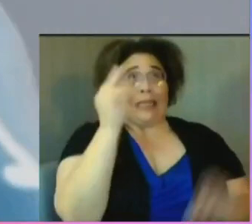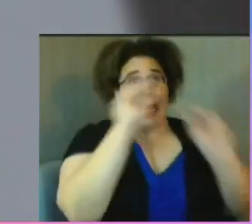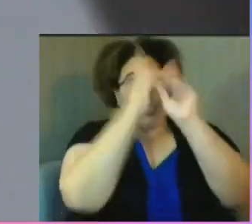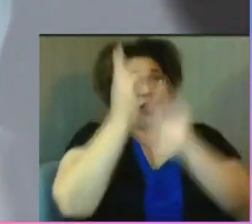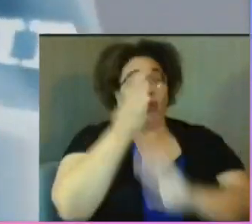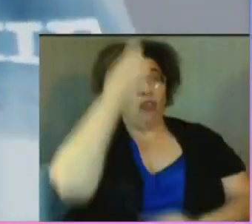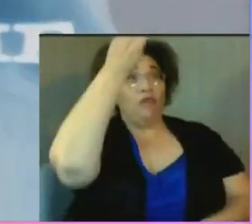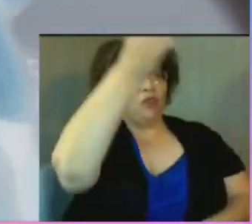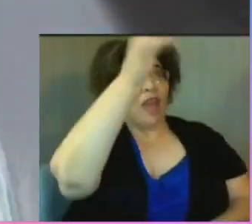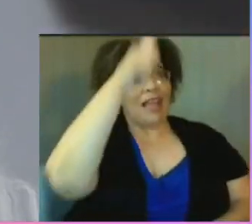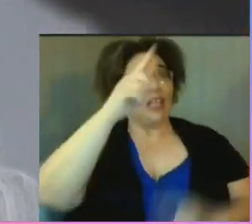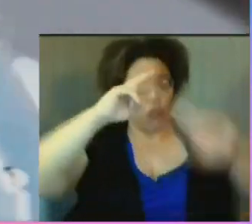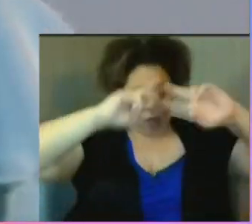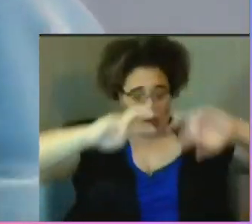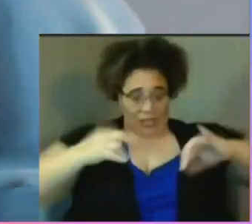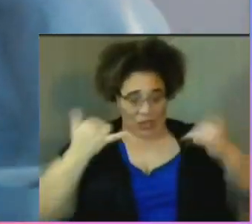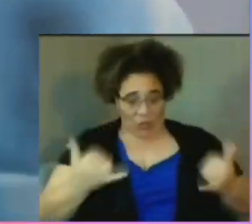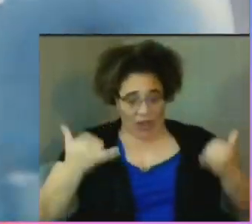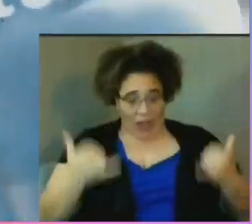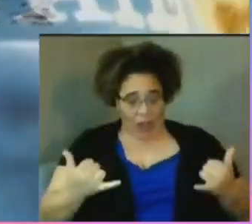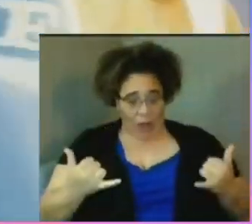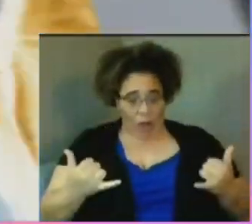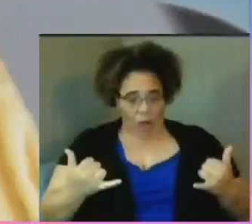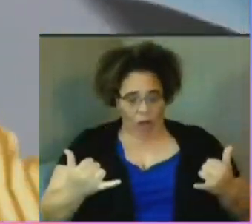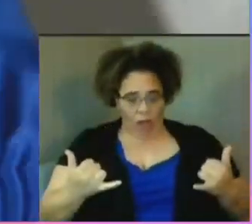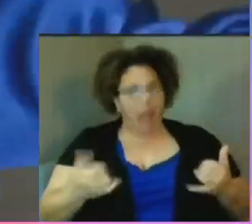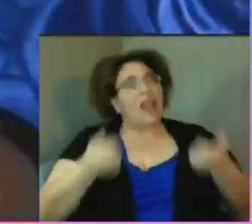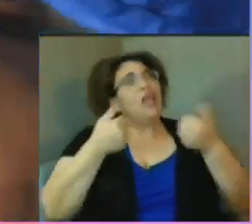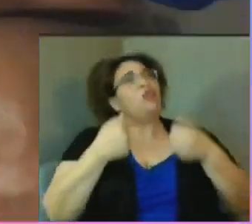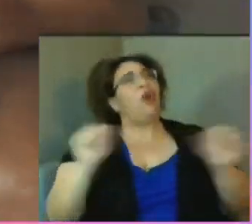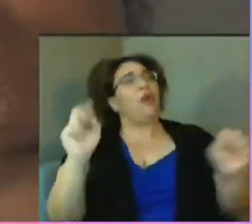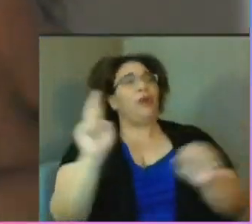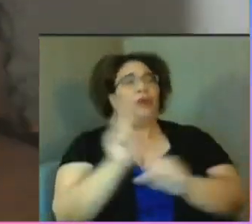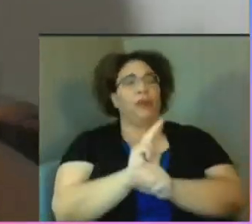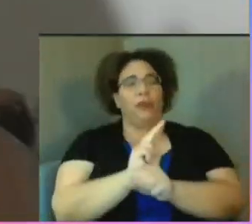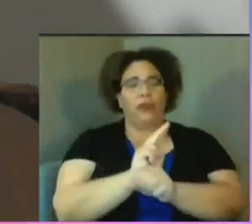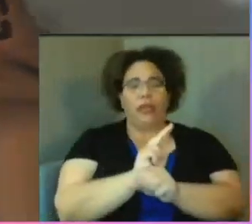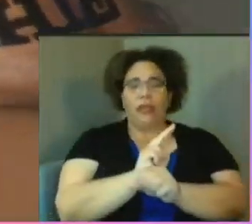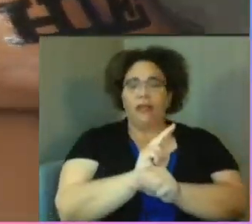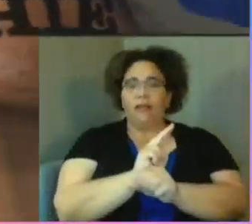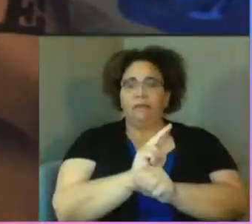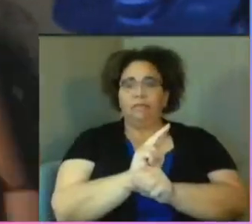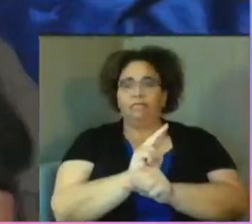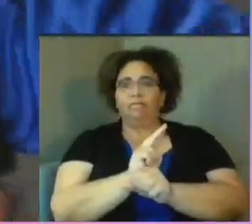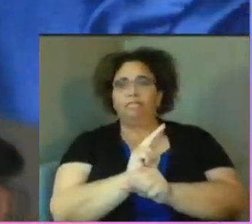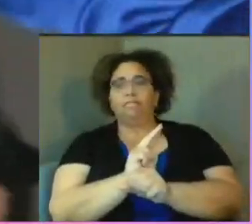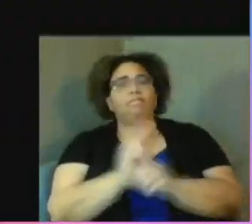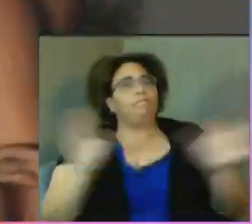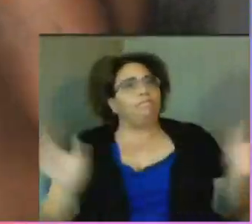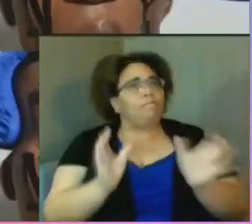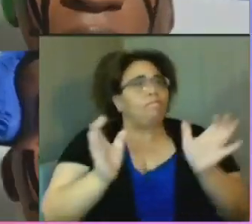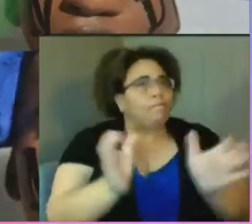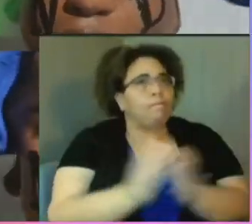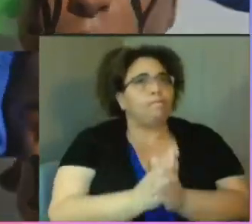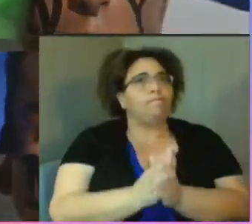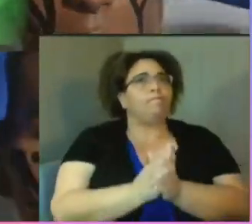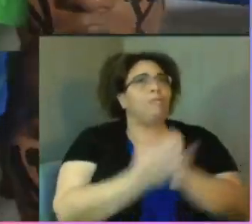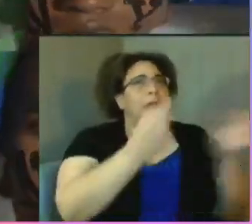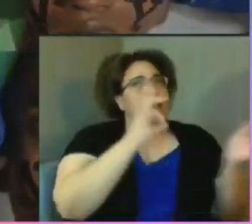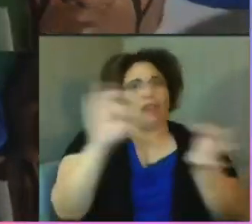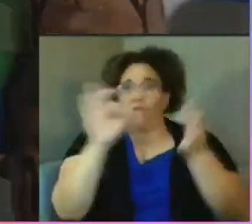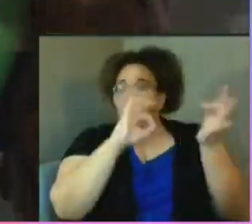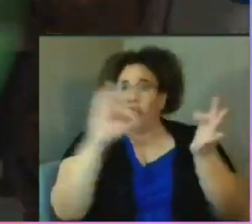present. And I try to utilize provocation, subversion,